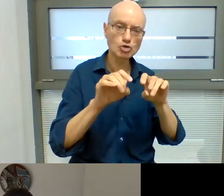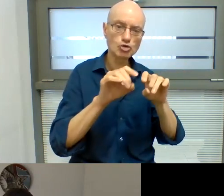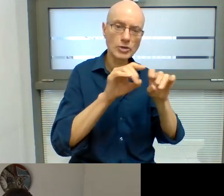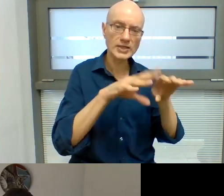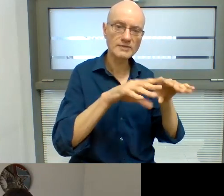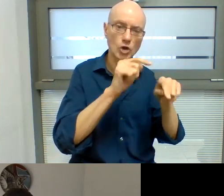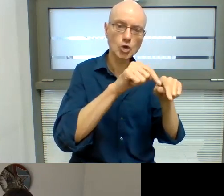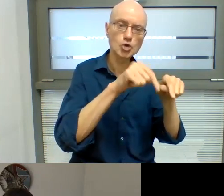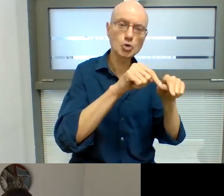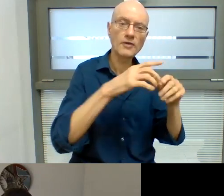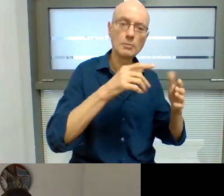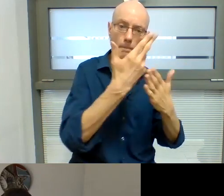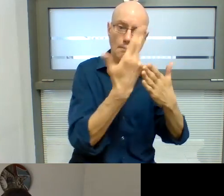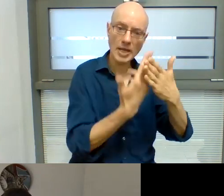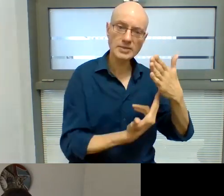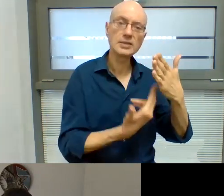painting, and then to